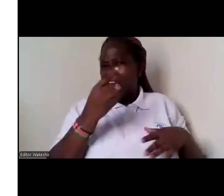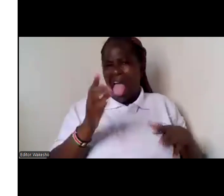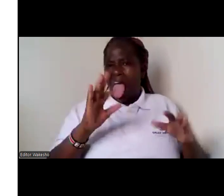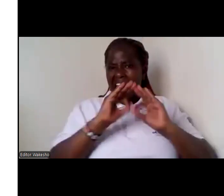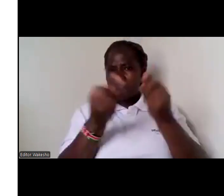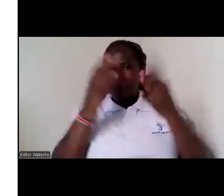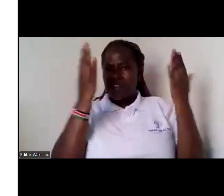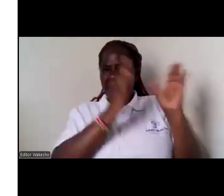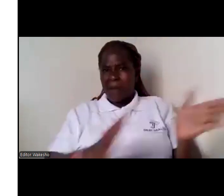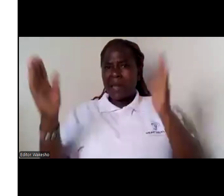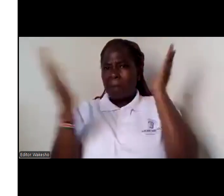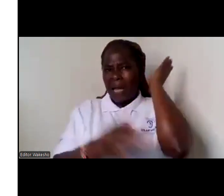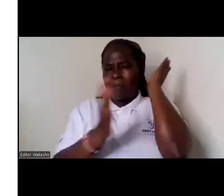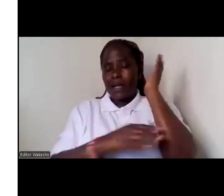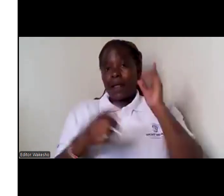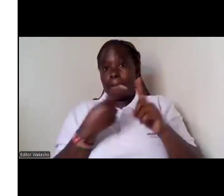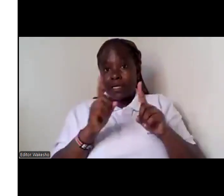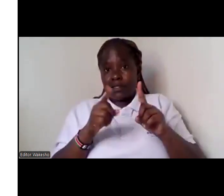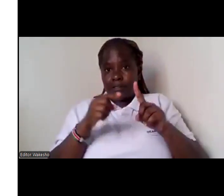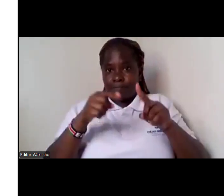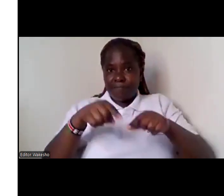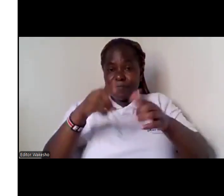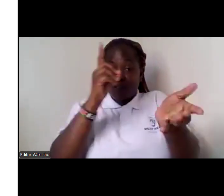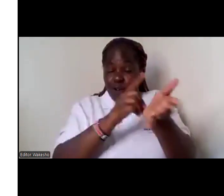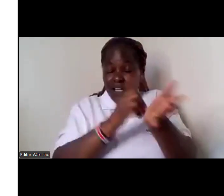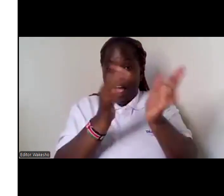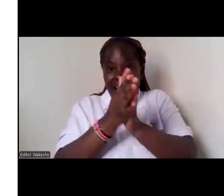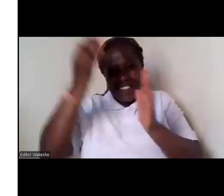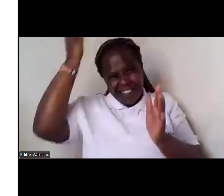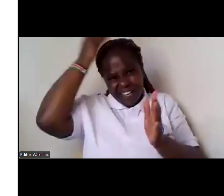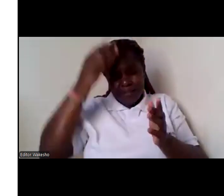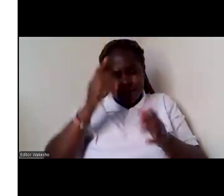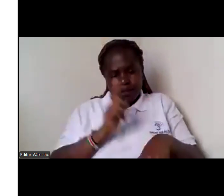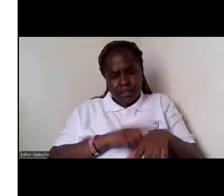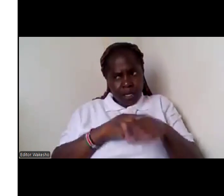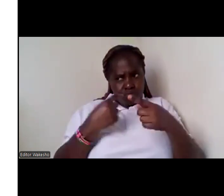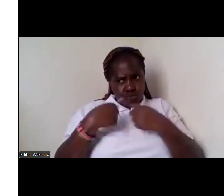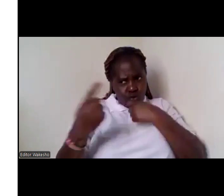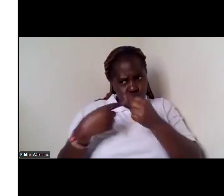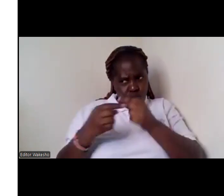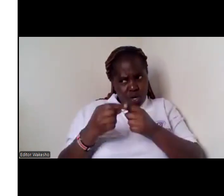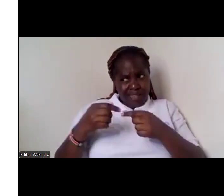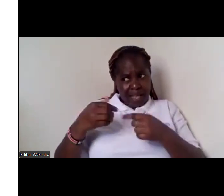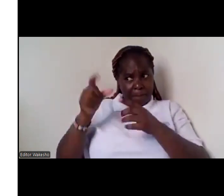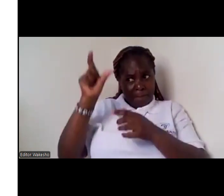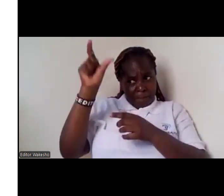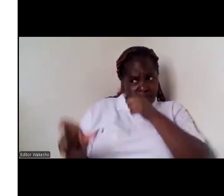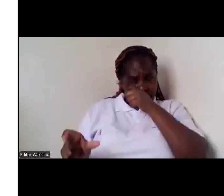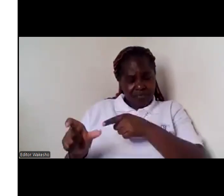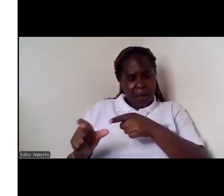It's also important for now us as clinicians or the doctor, when talking to patients, to be very sensitive, empathetic,